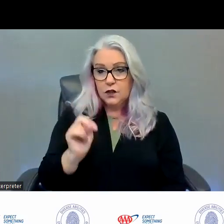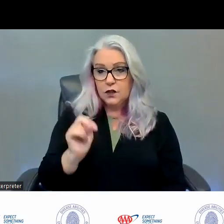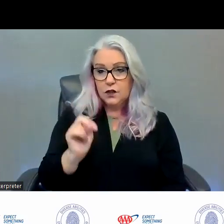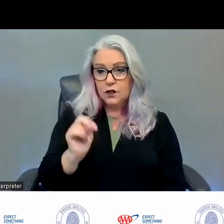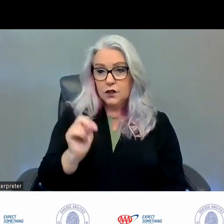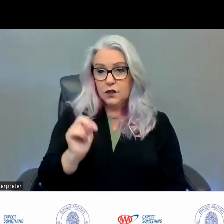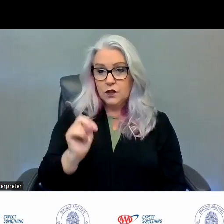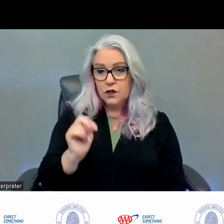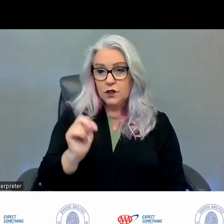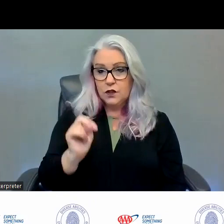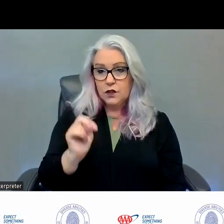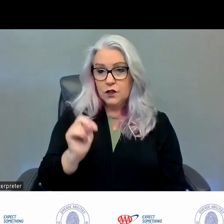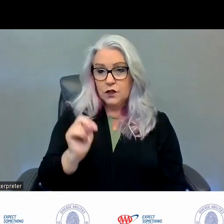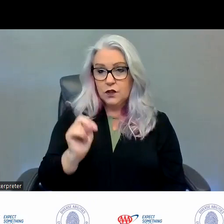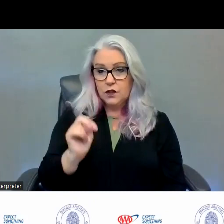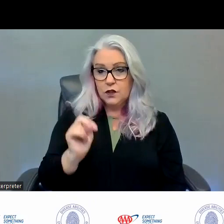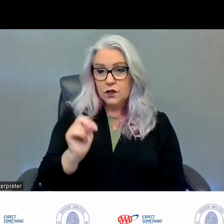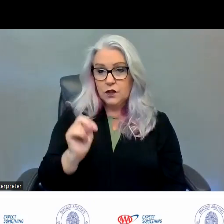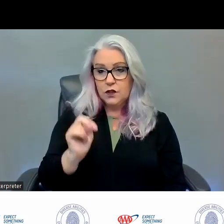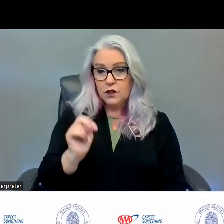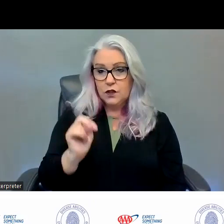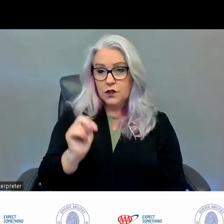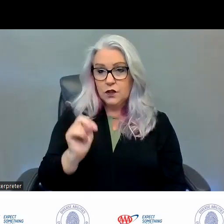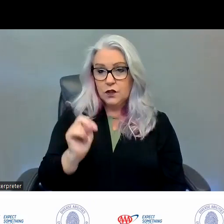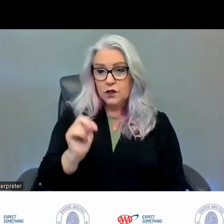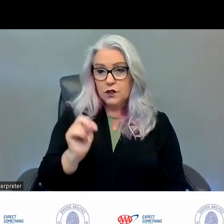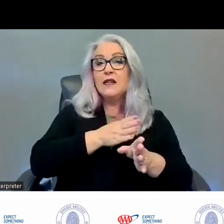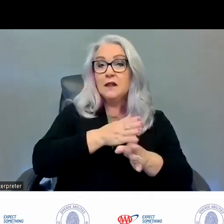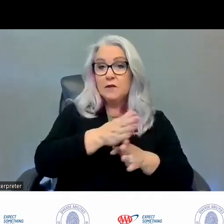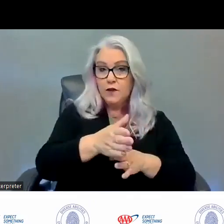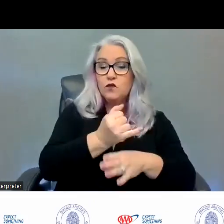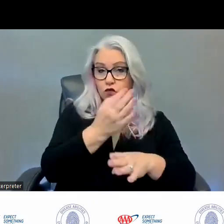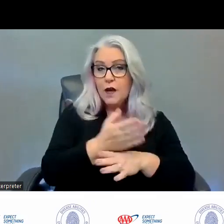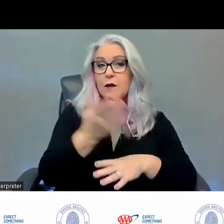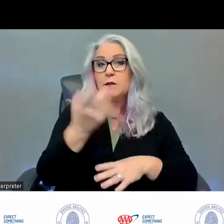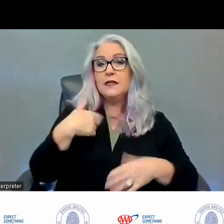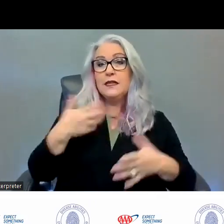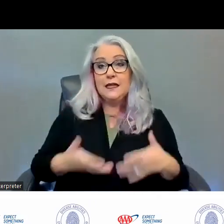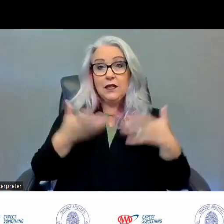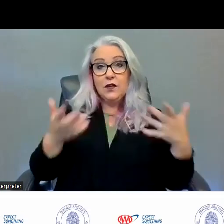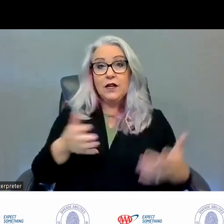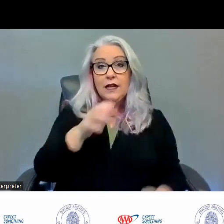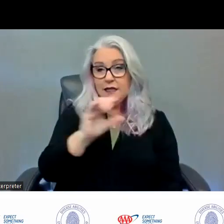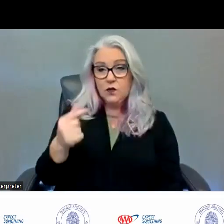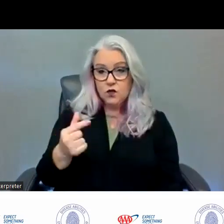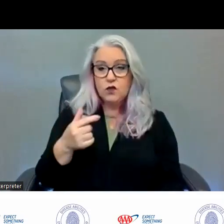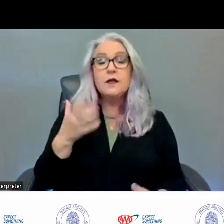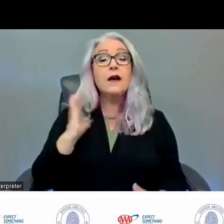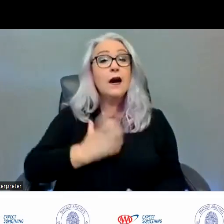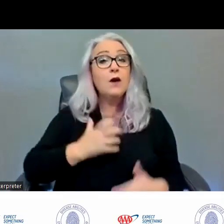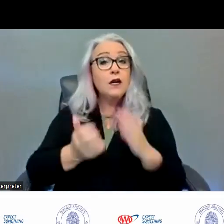have at ACG. We really, as a talent acquisition team,